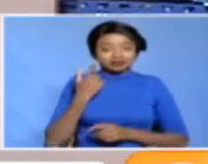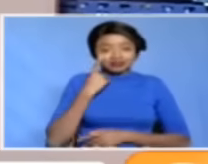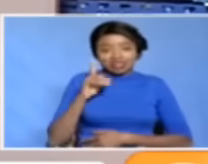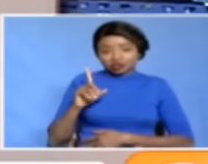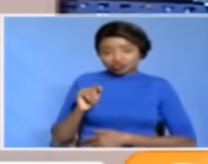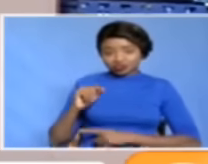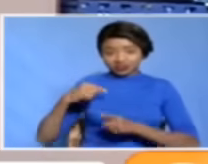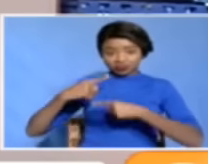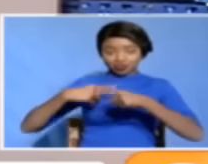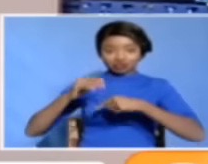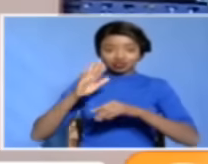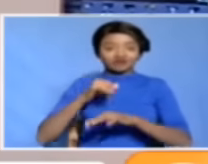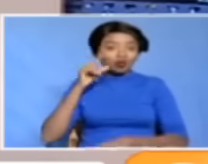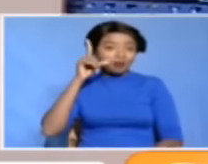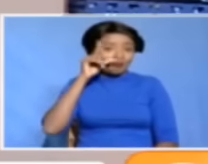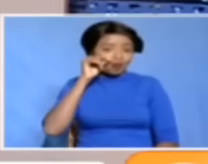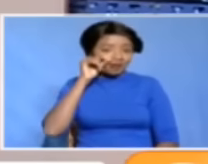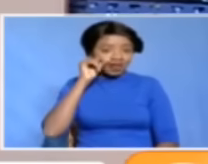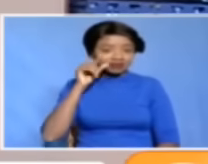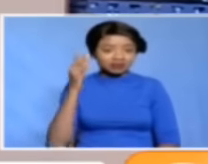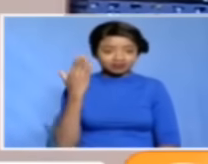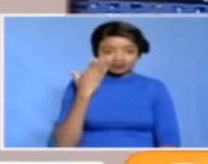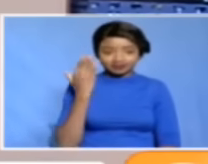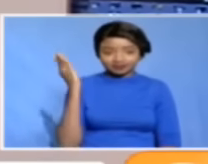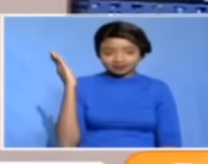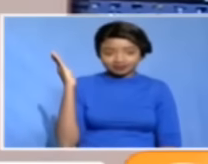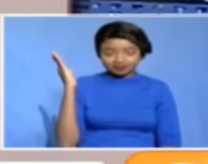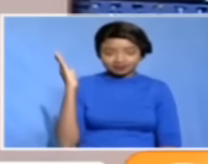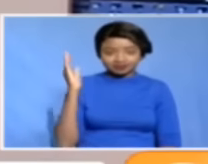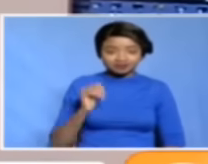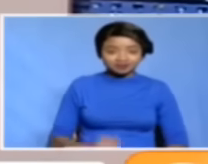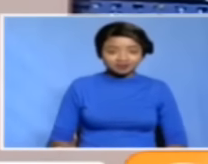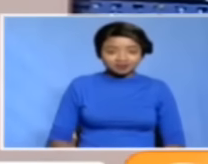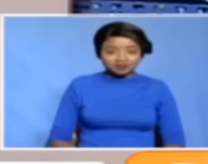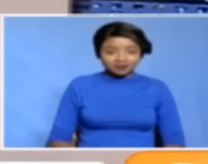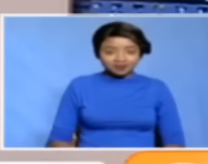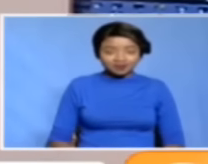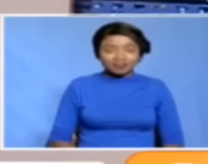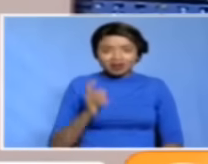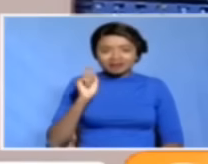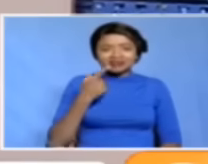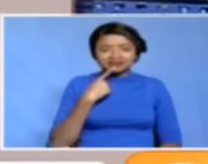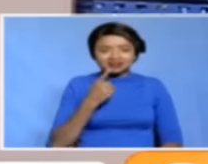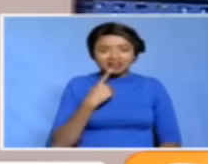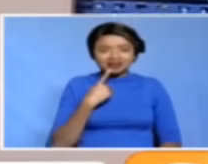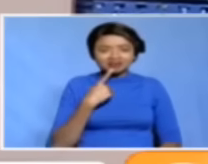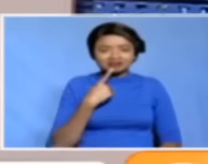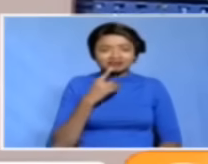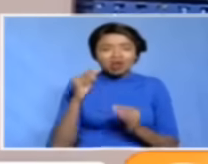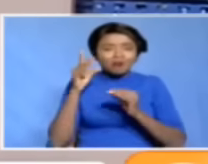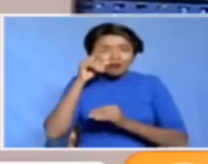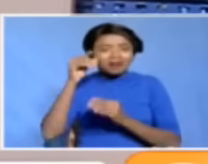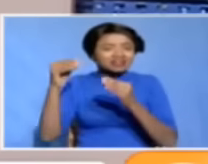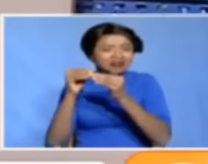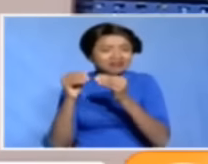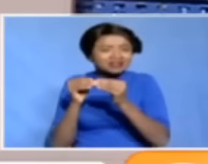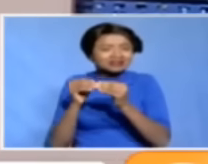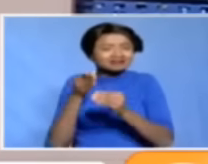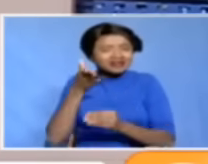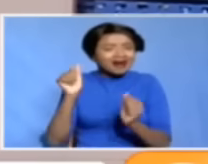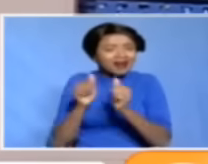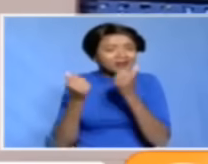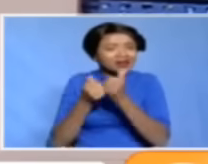and SMSs coming, and somebody here says, if you say the media misinformed the public about the Mombasa meeting, let him state the